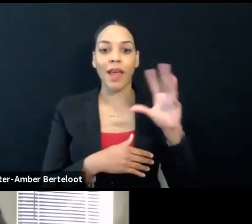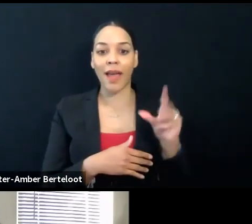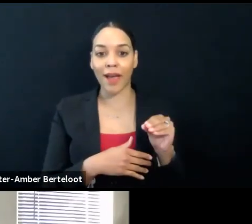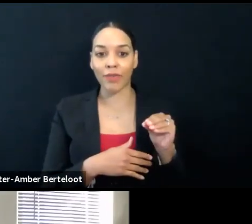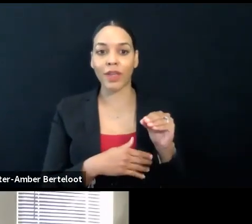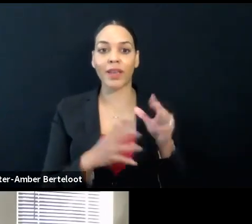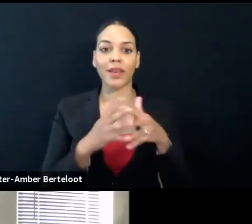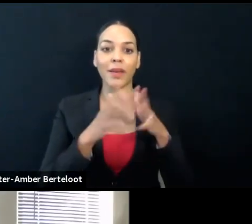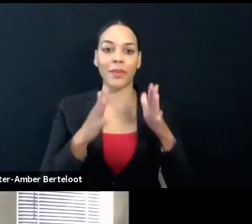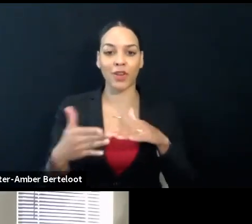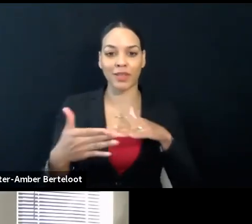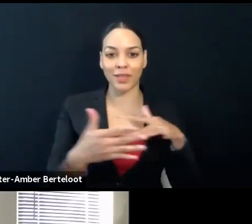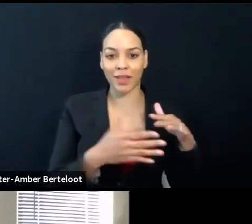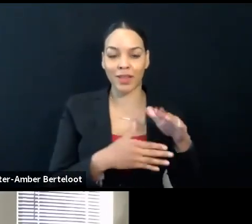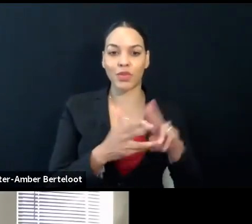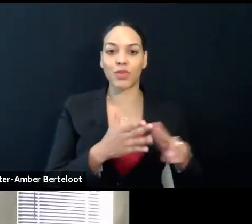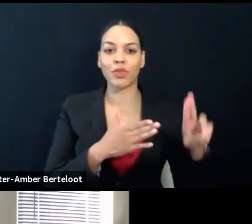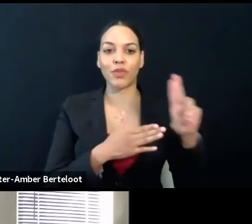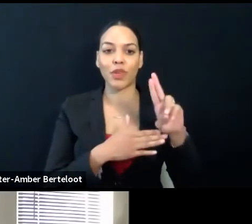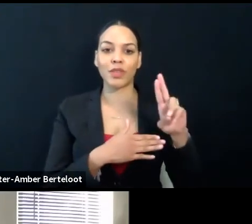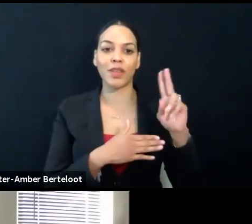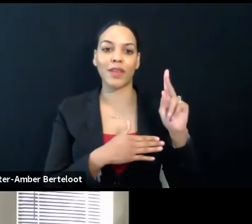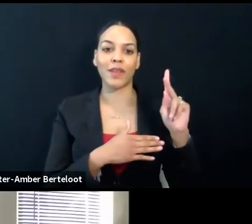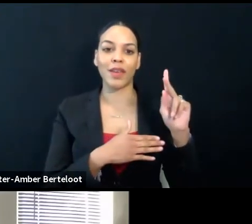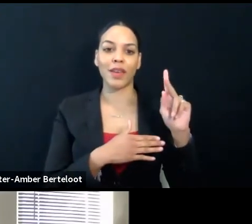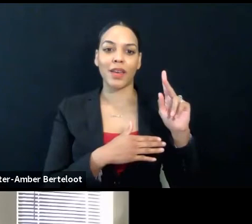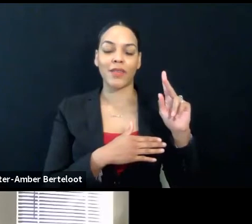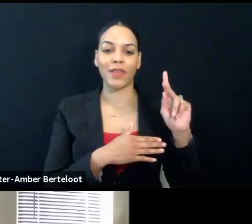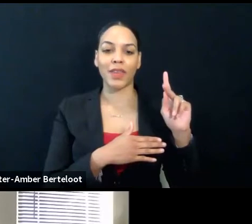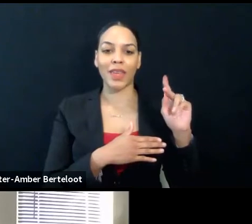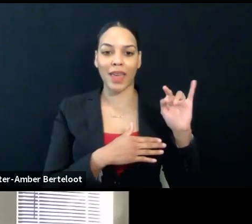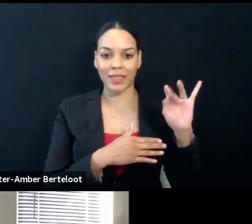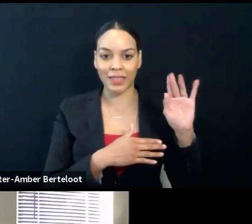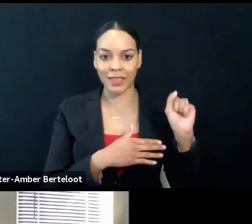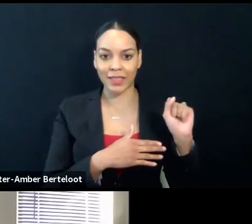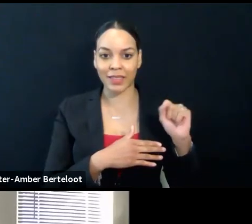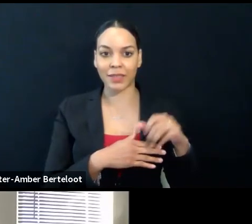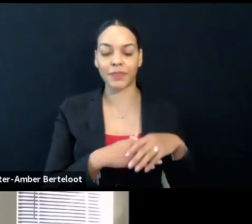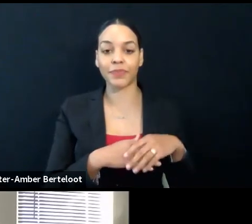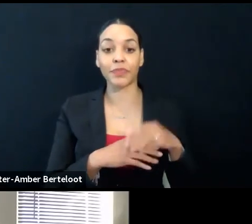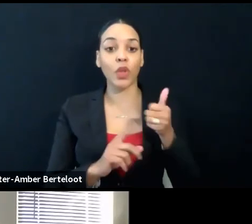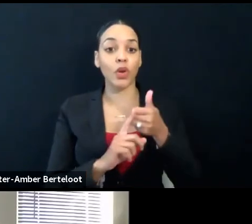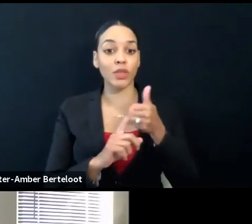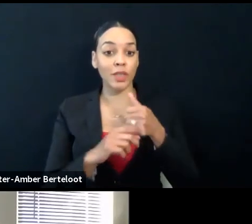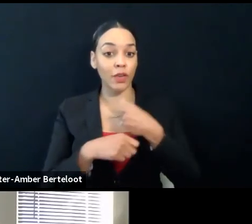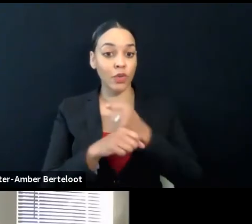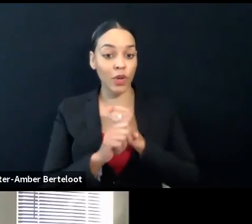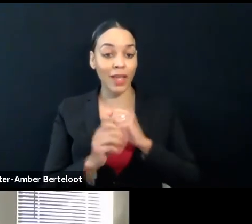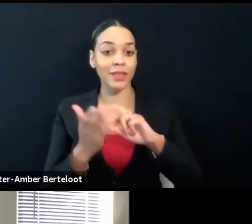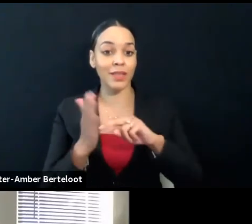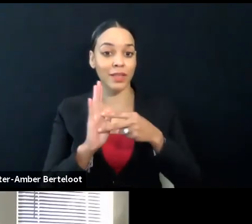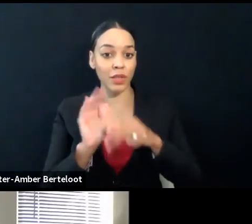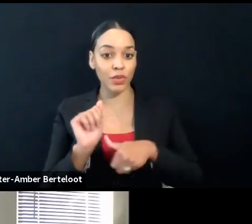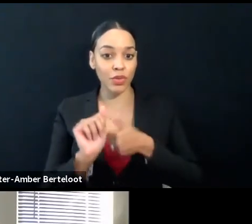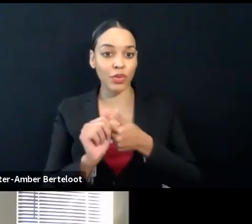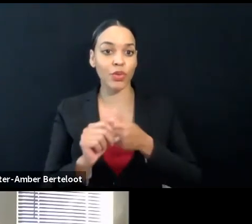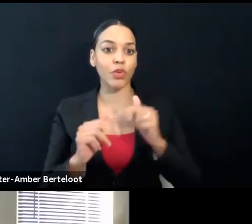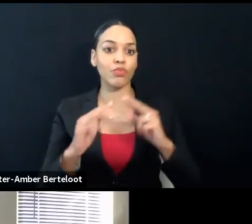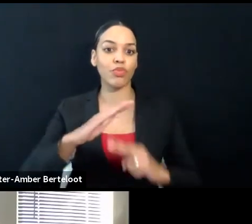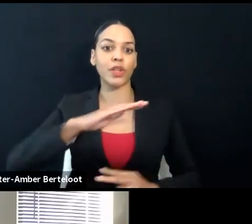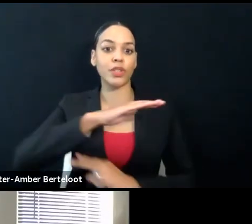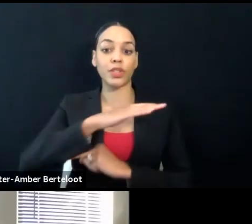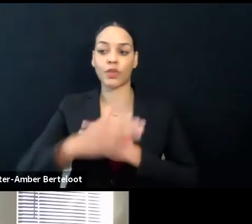African American Studies at the University of Kansas. She creates intentional bridges between the entertainment community